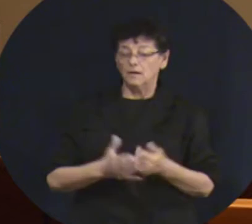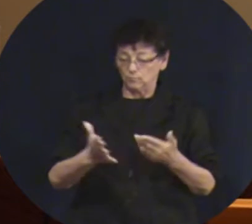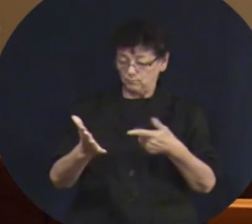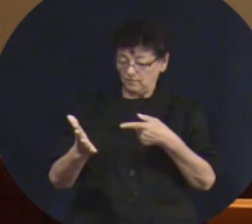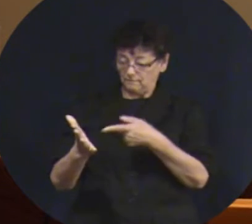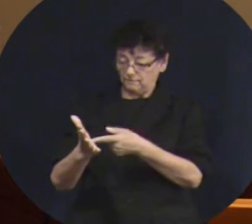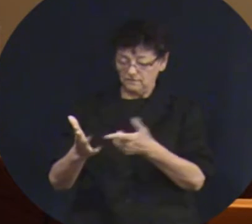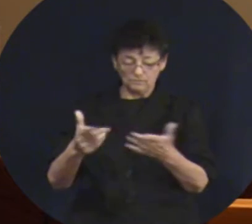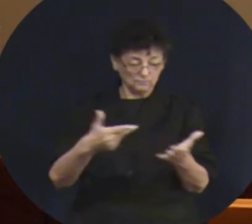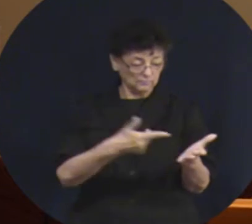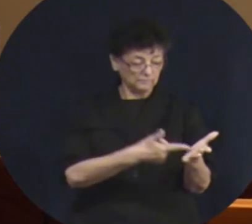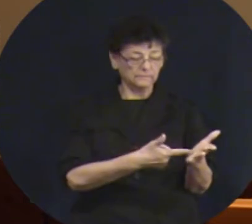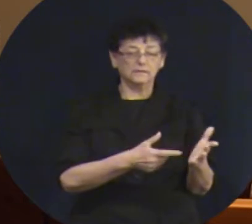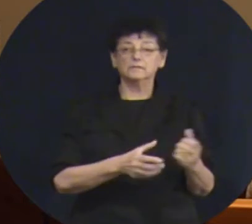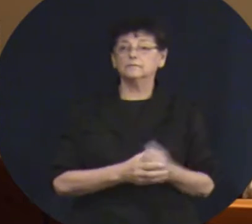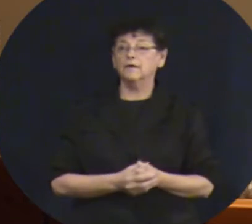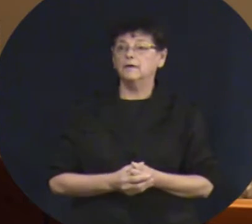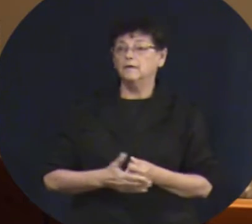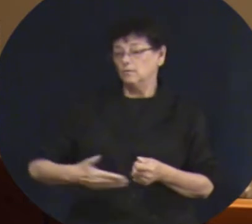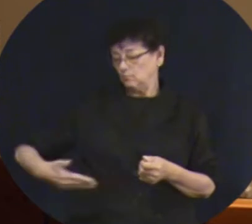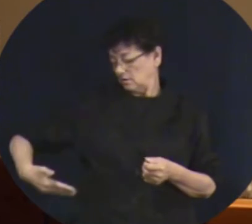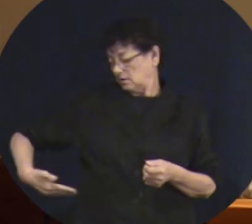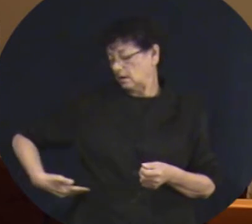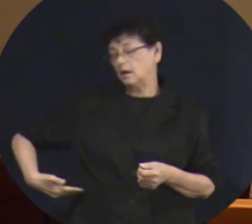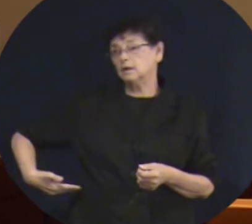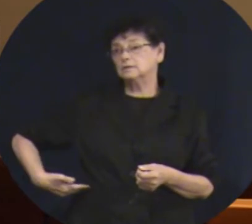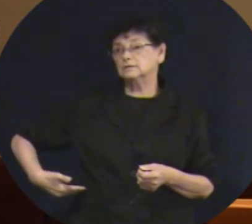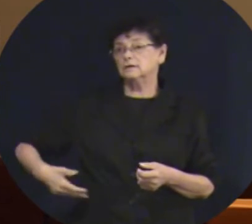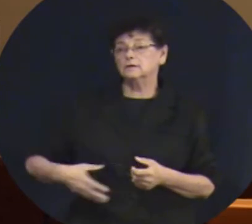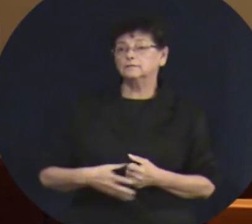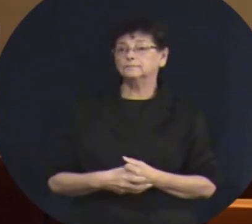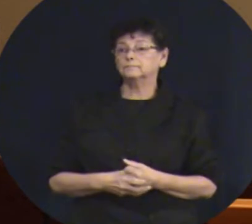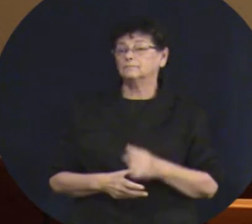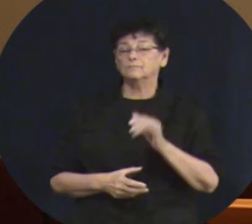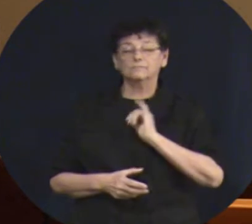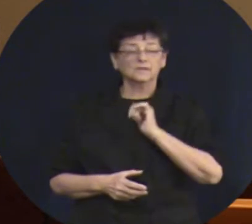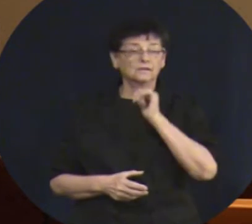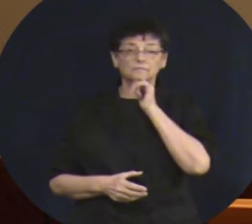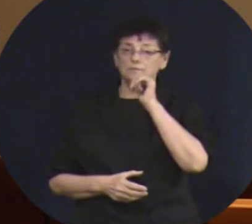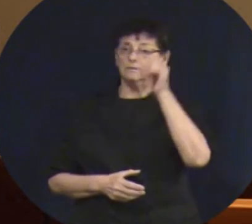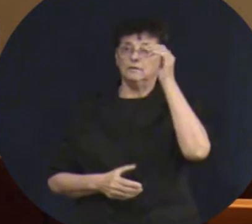finger into the nail marks, and put my hand in his side, I will